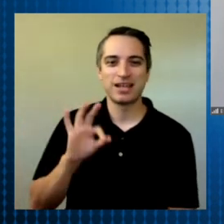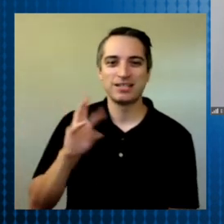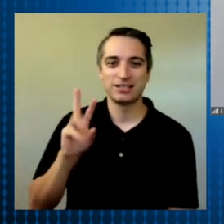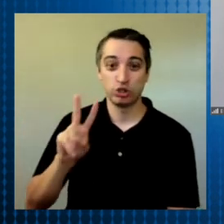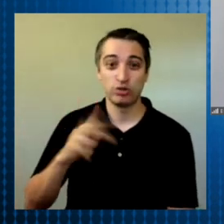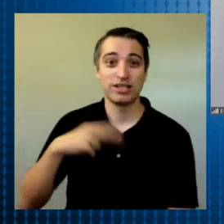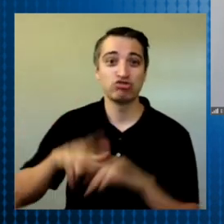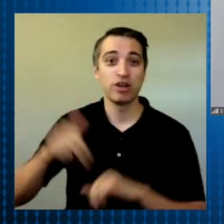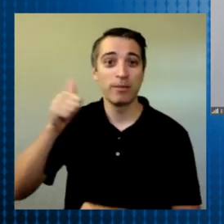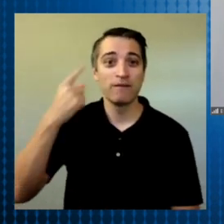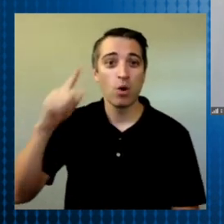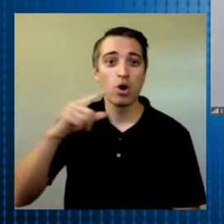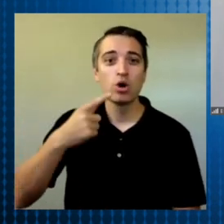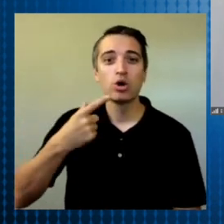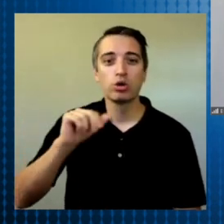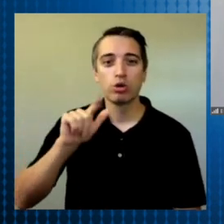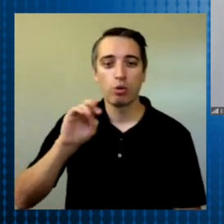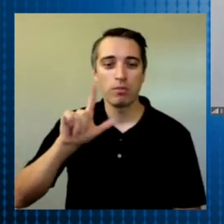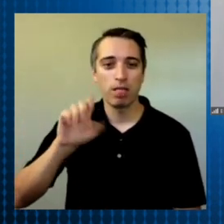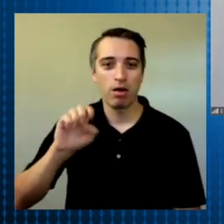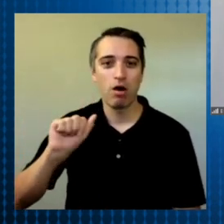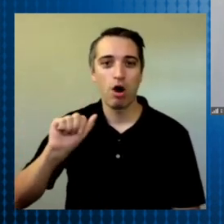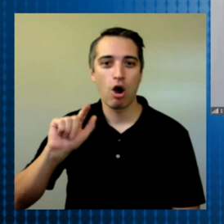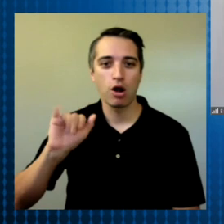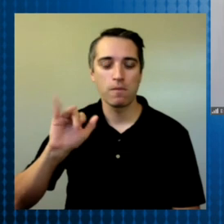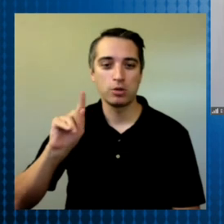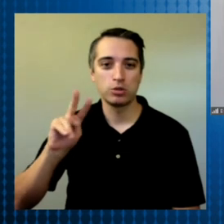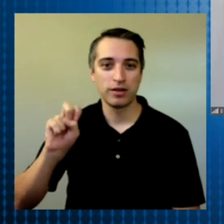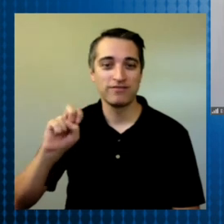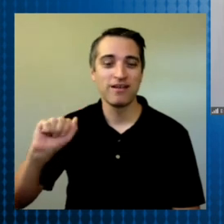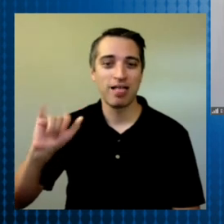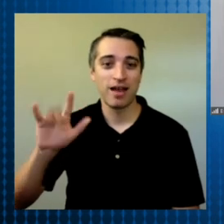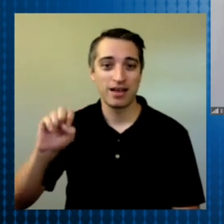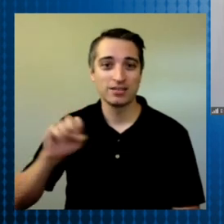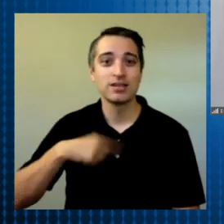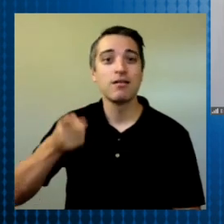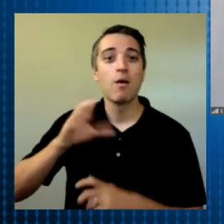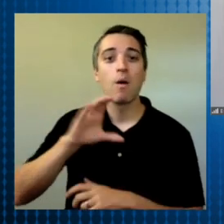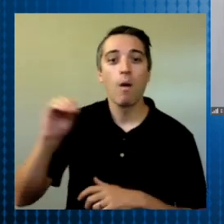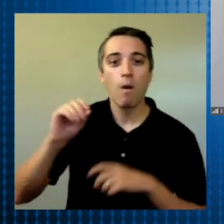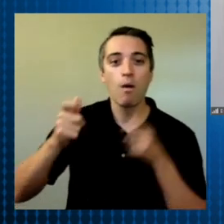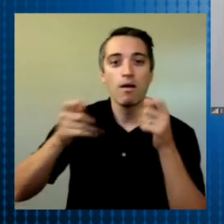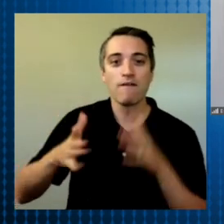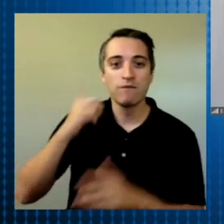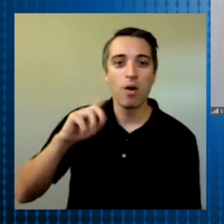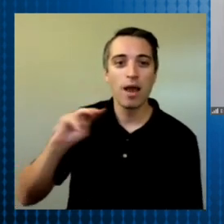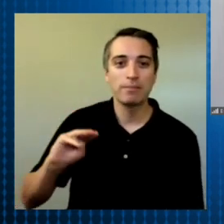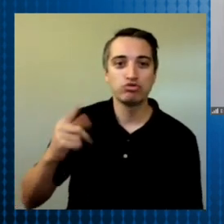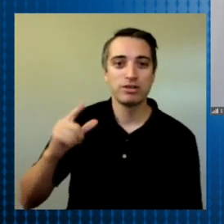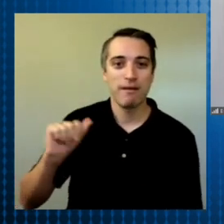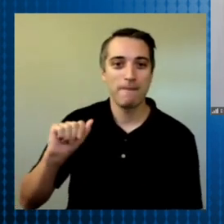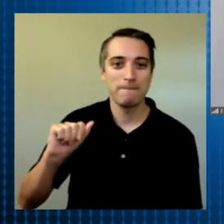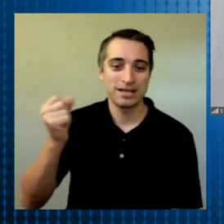Global Automotive Alliance, co-managing partner of MGM Grand Detroit Casino, CEO